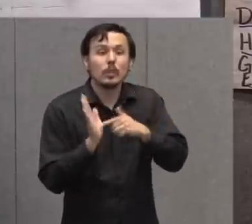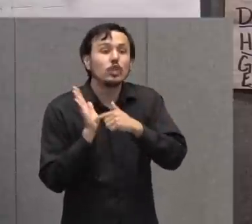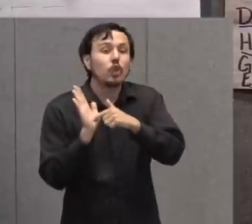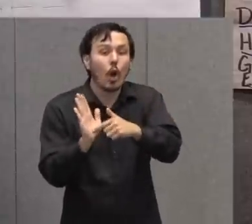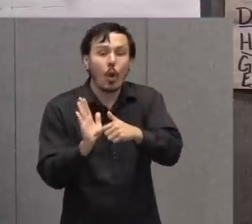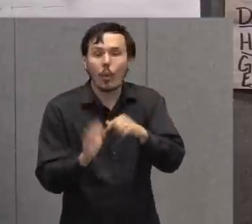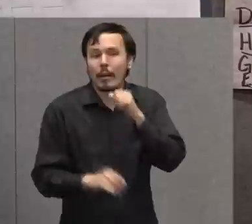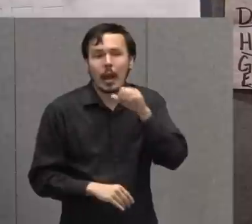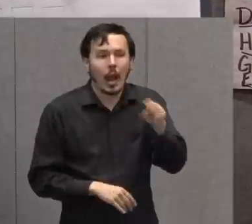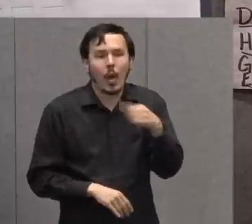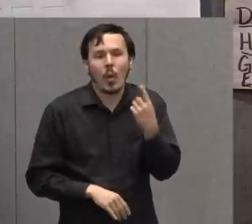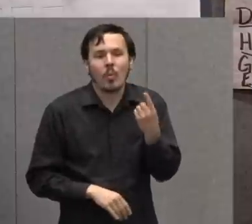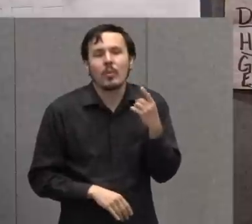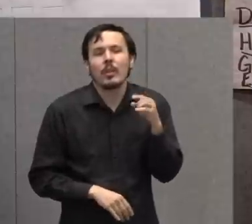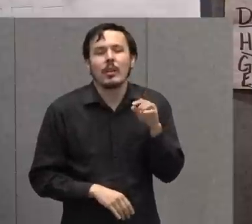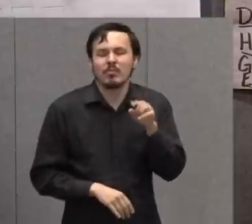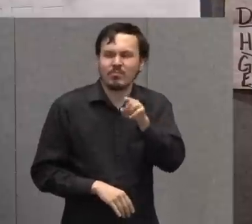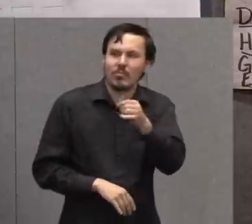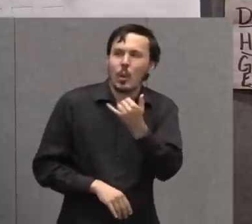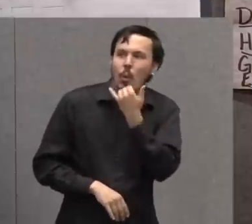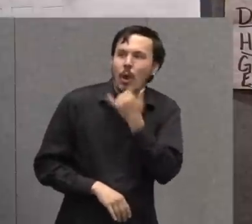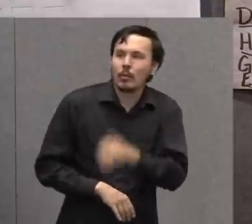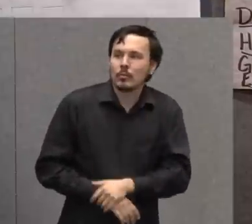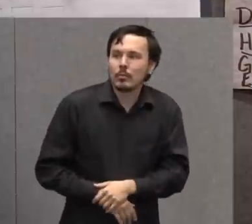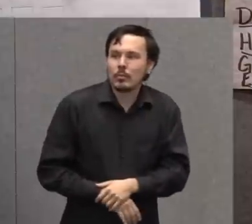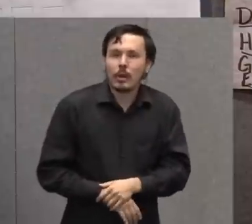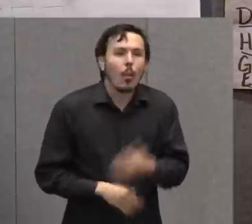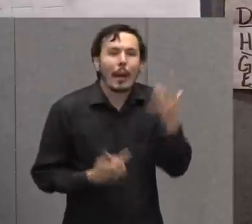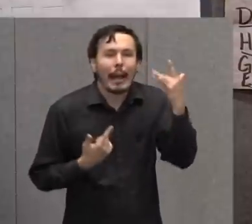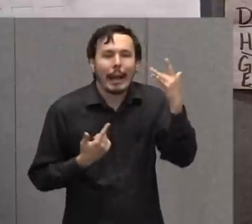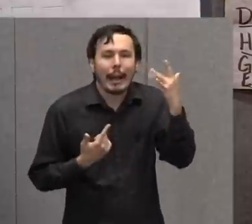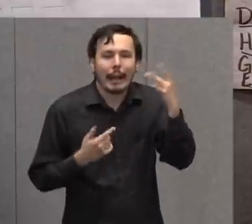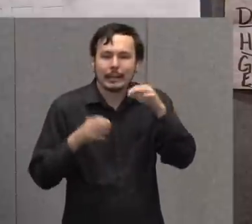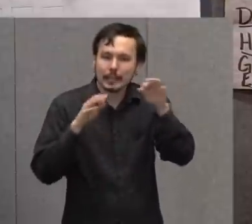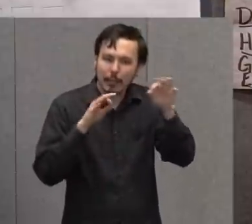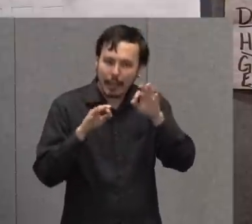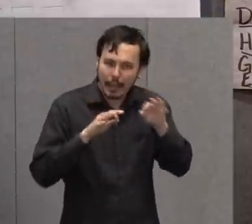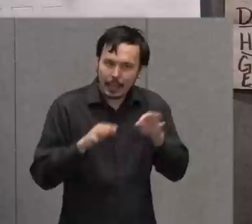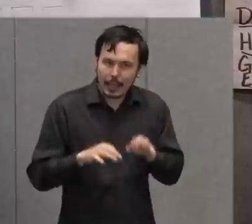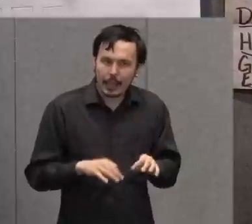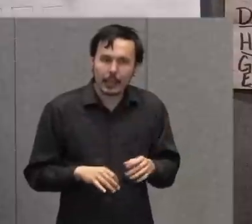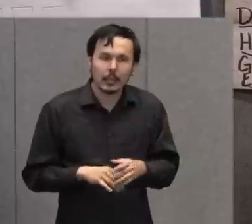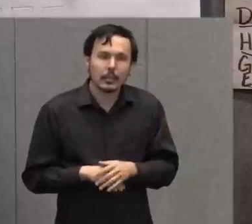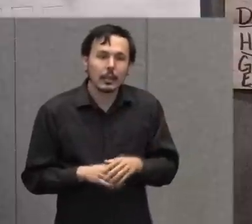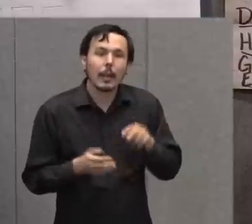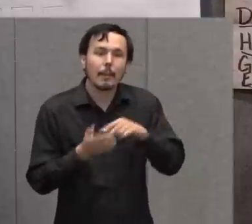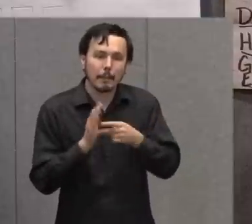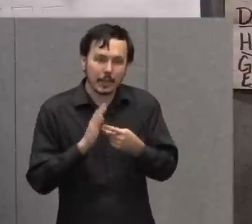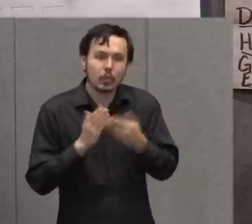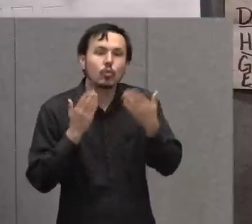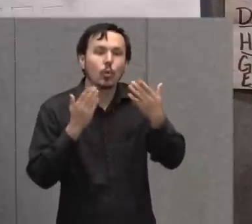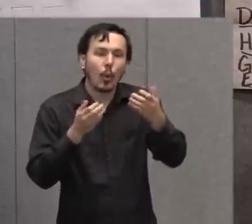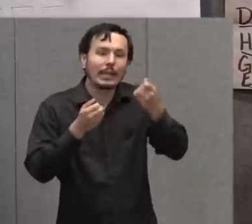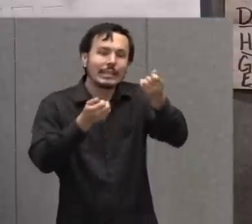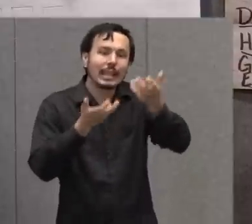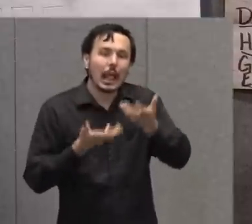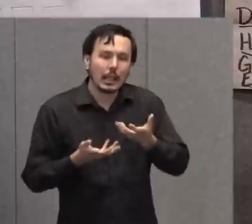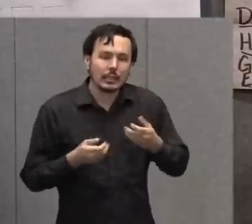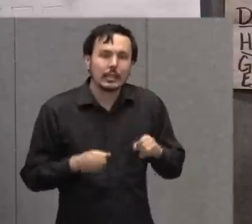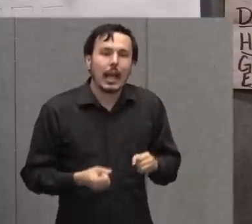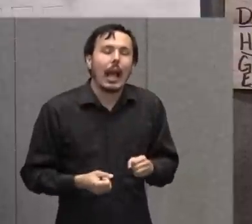We don't wanna just say, yeah, she's not correct. And how many buttons does she need to make pattern 24? So let's go ahead and